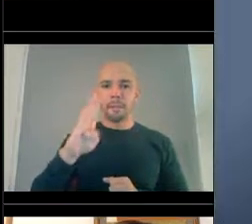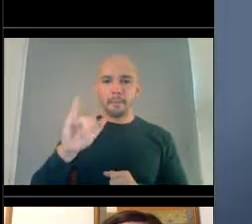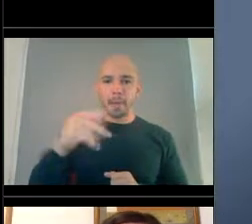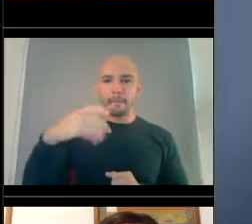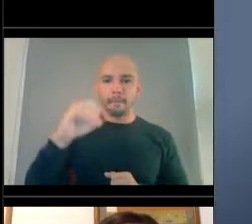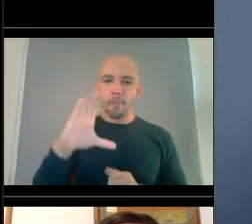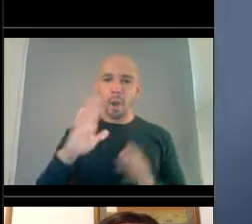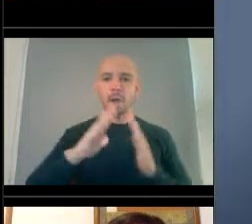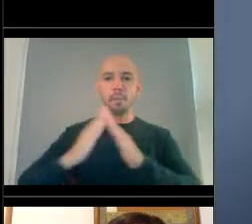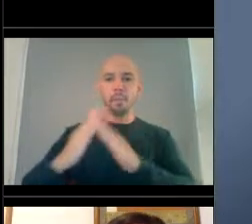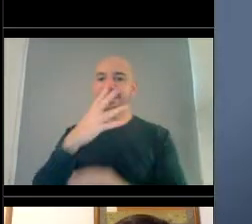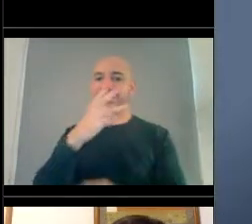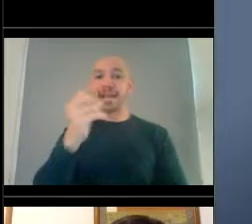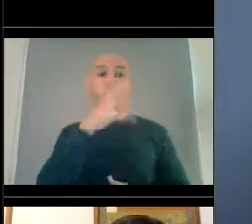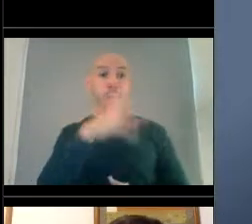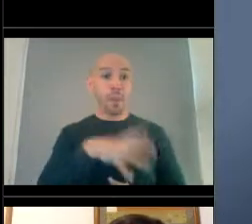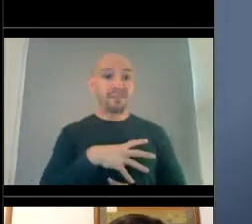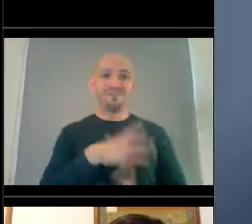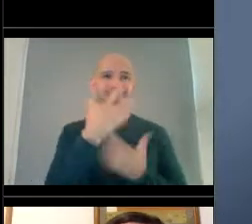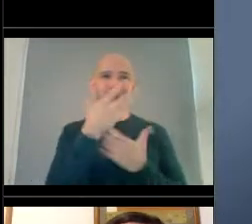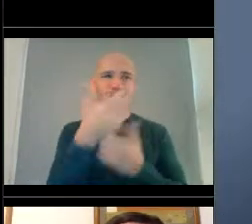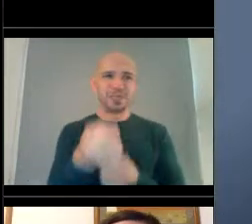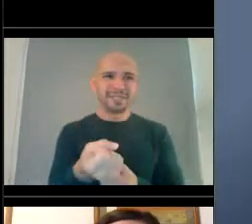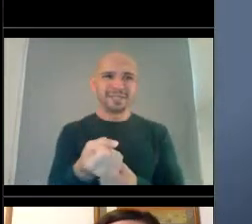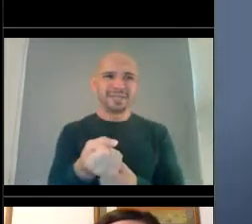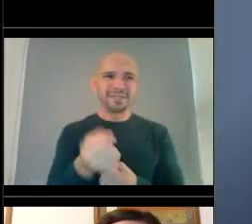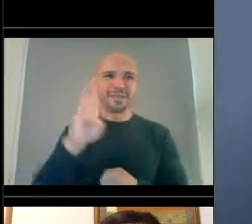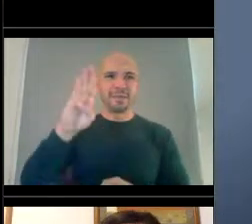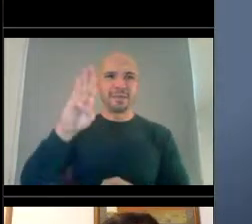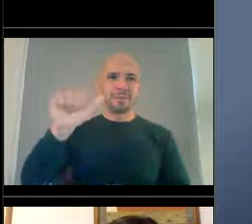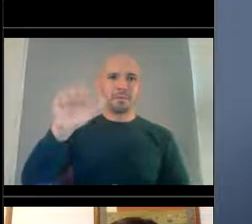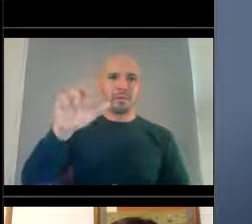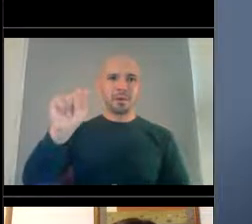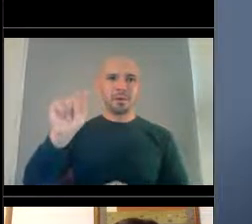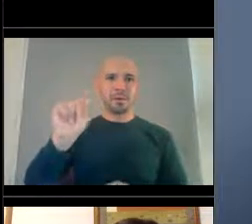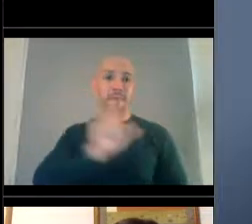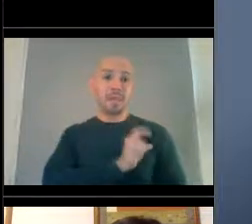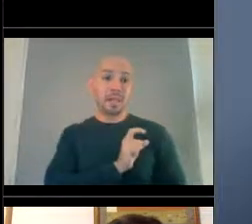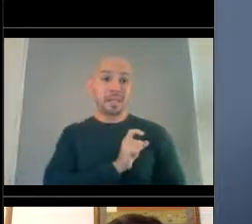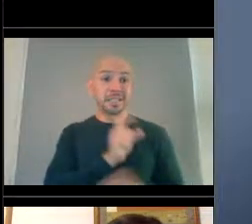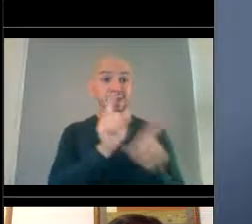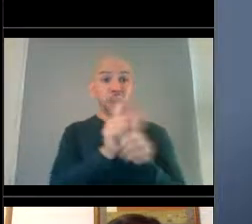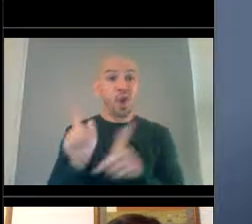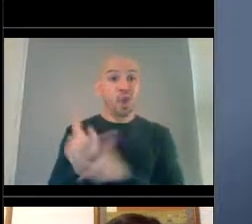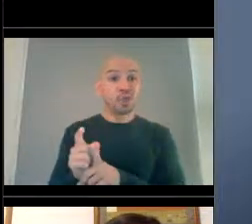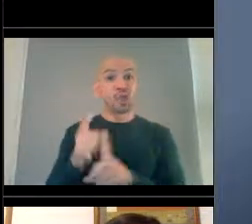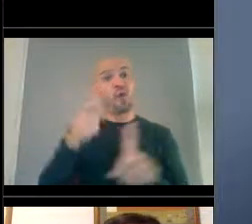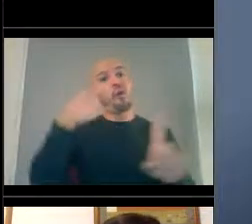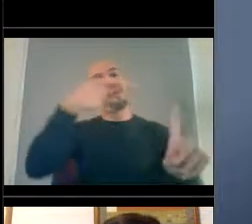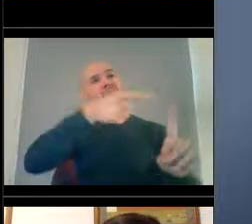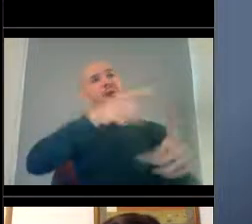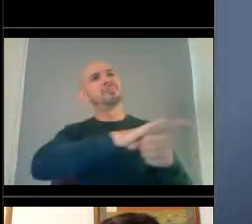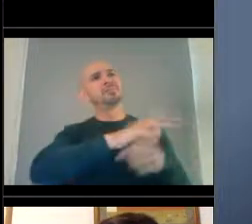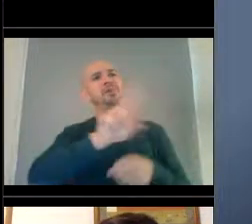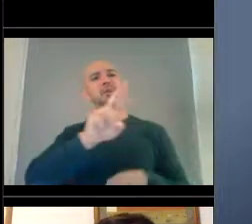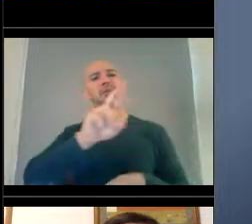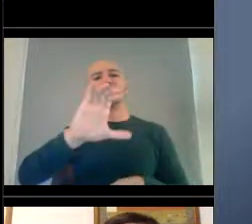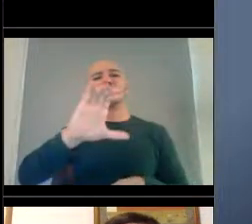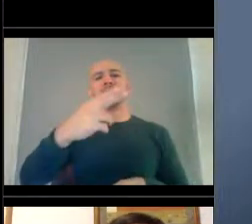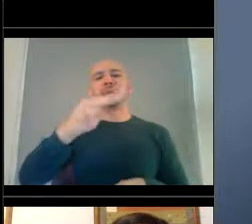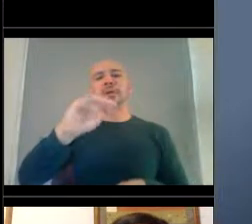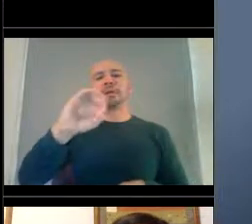kind of leading into a lack of trust with bart police also specifically in richmond there's a lot of bus stops that have